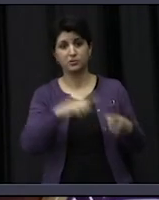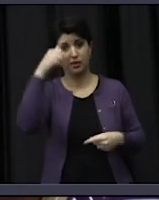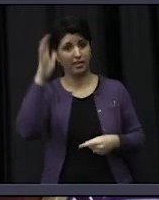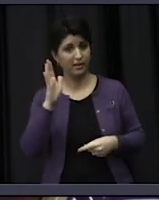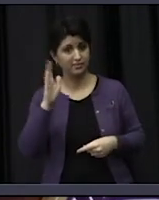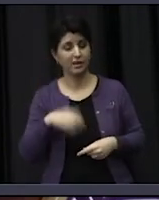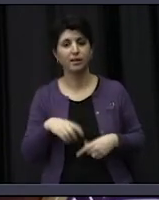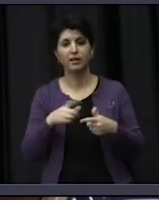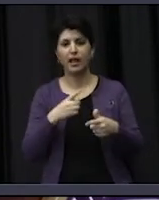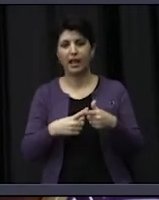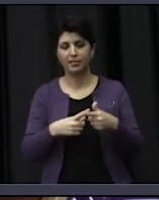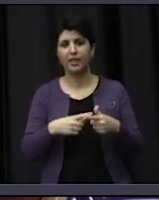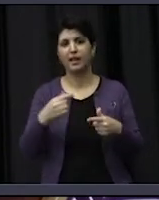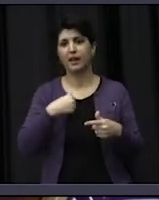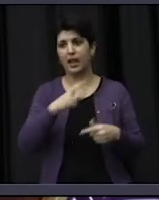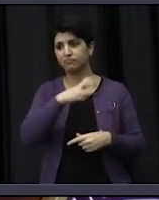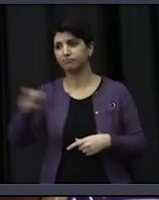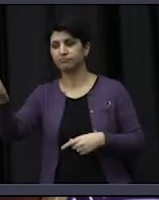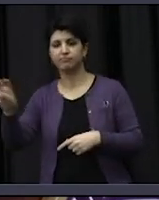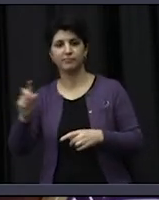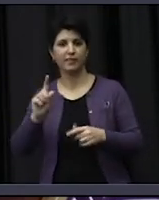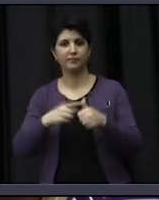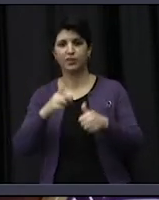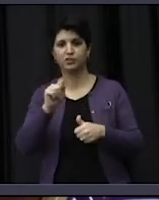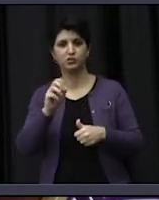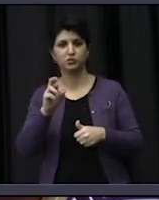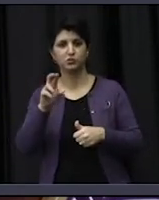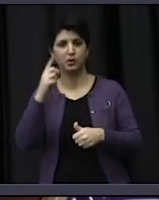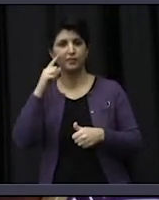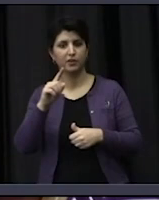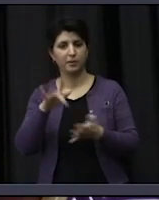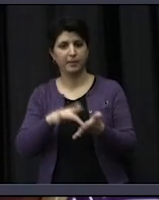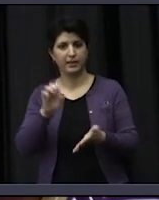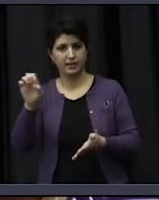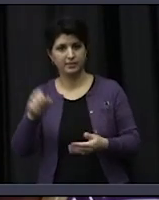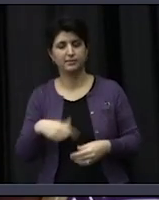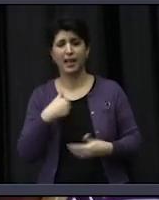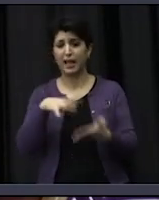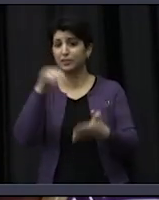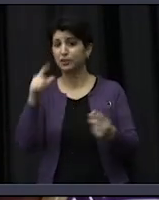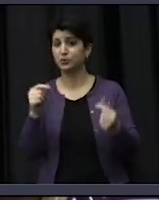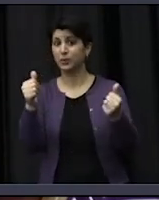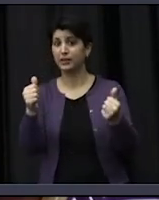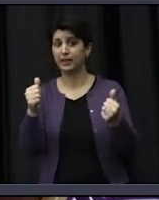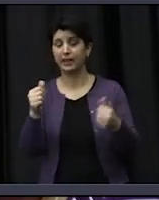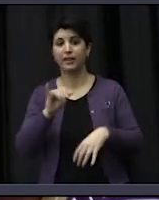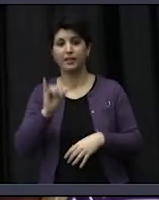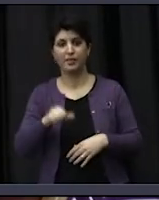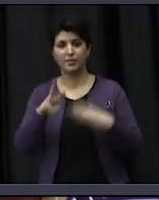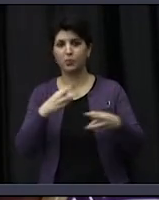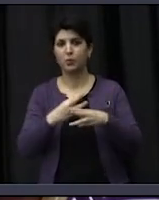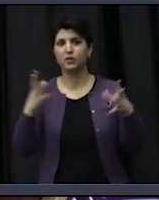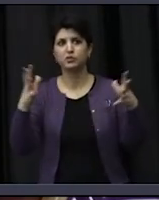first tour to the Middle East. I learned swiftly that the world was much bigger than the town of 1,300